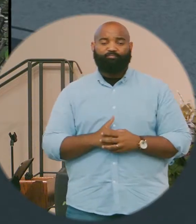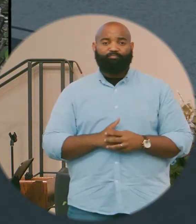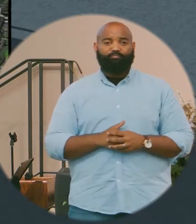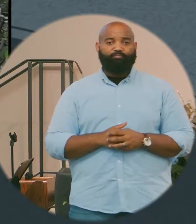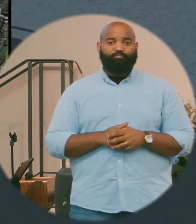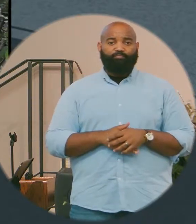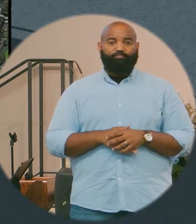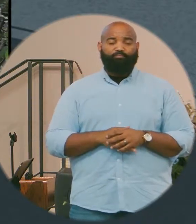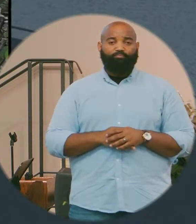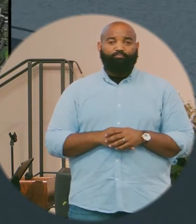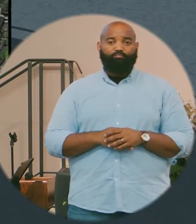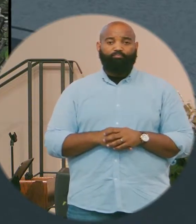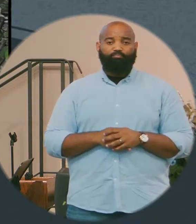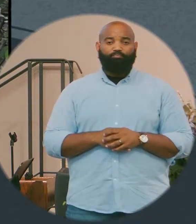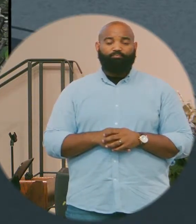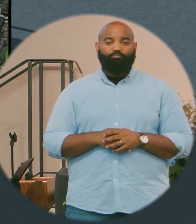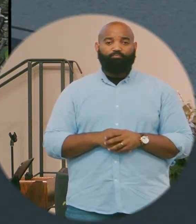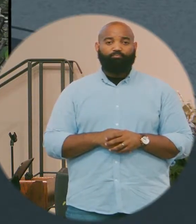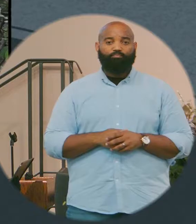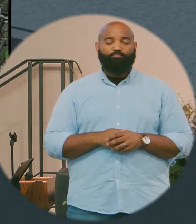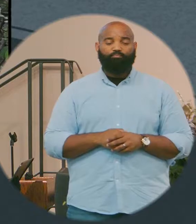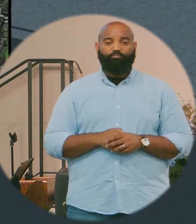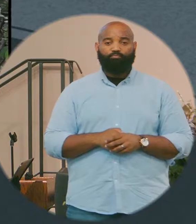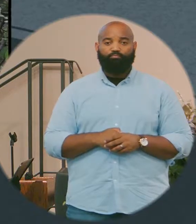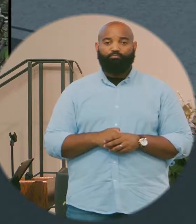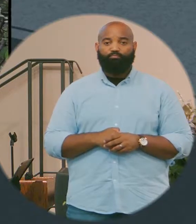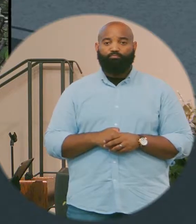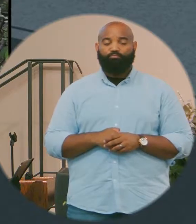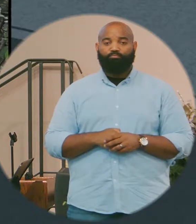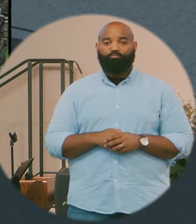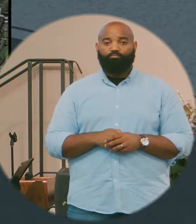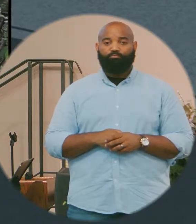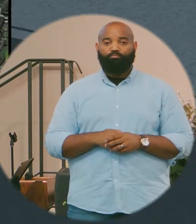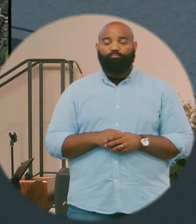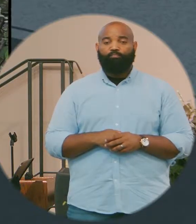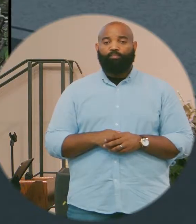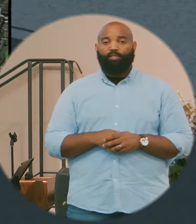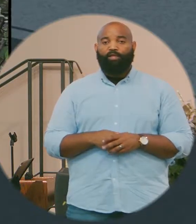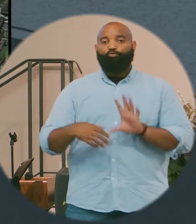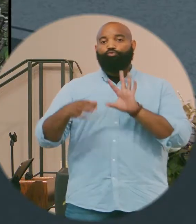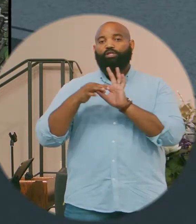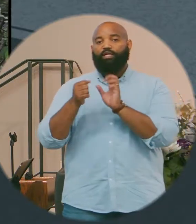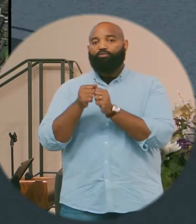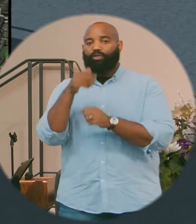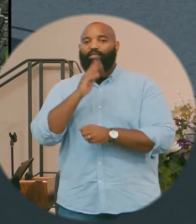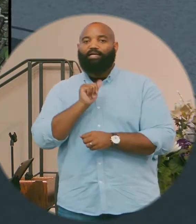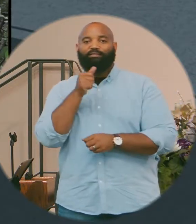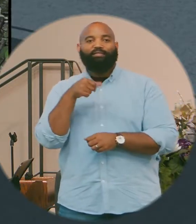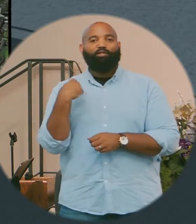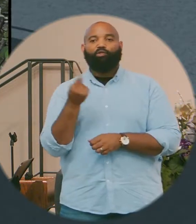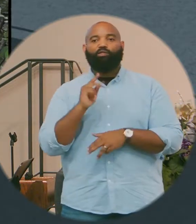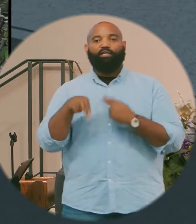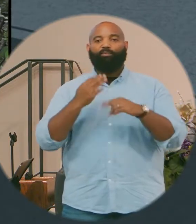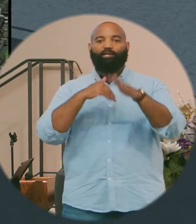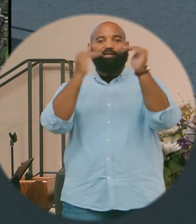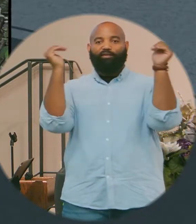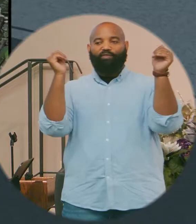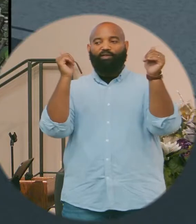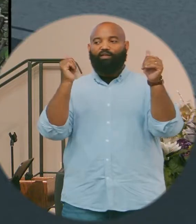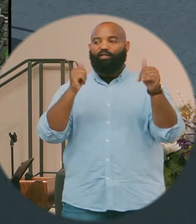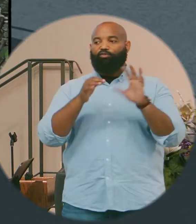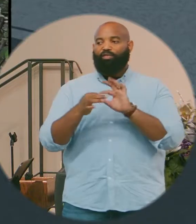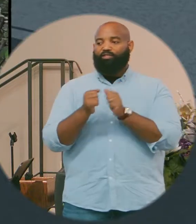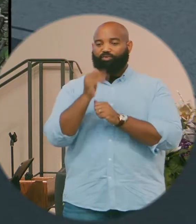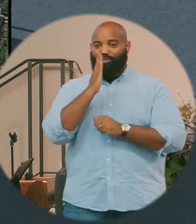Lord. They're gone on to be. Being with God is an everyday reality for the believer. It's